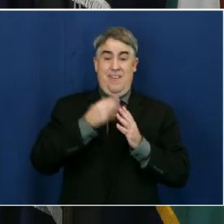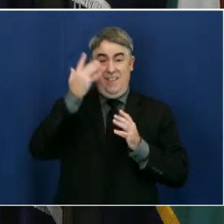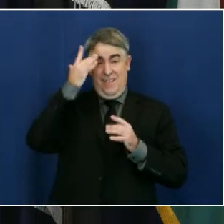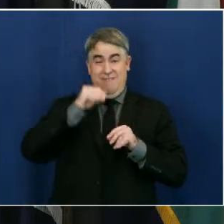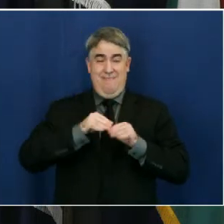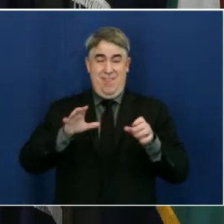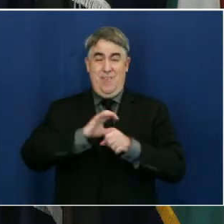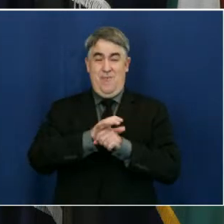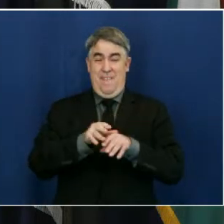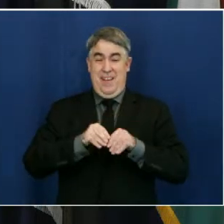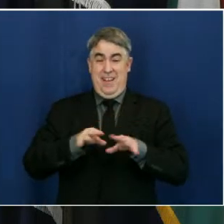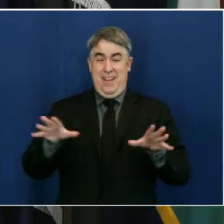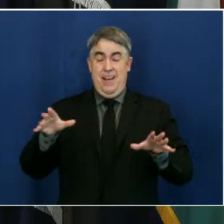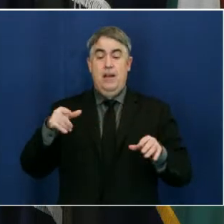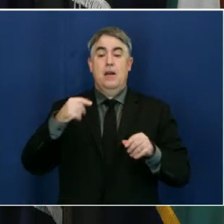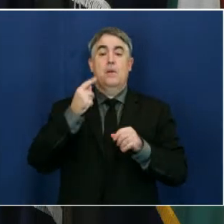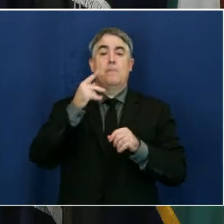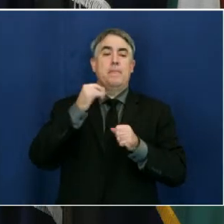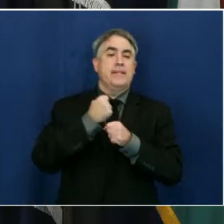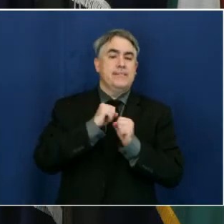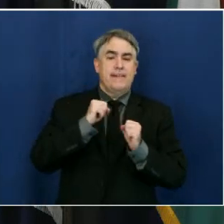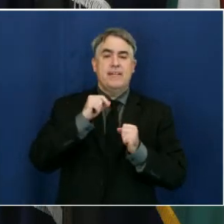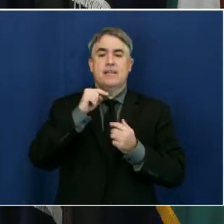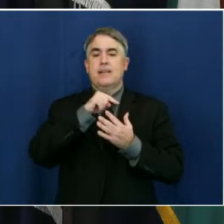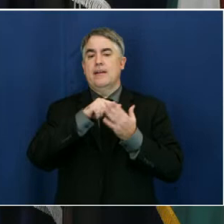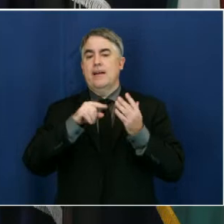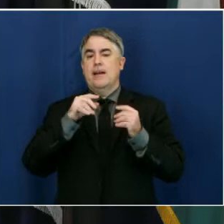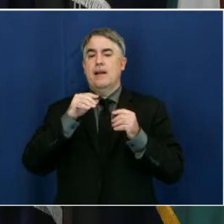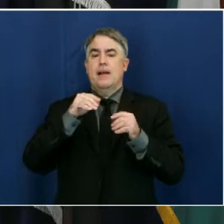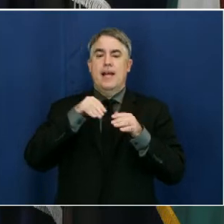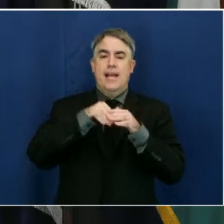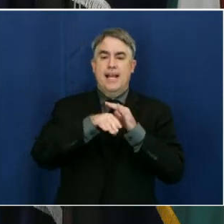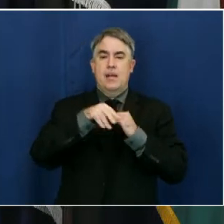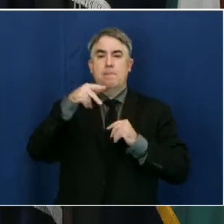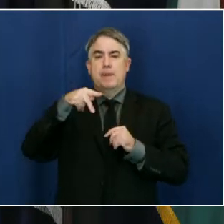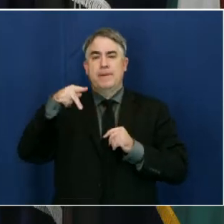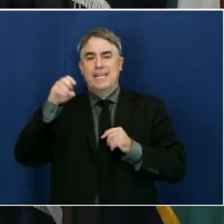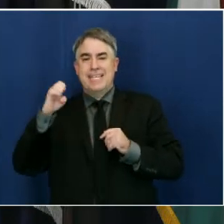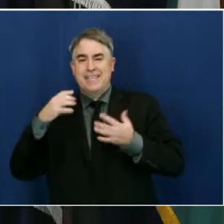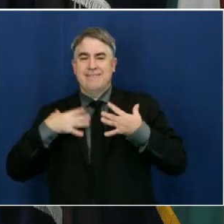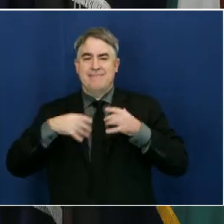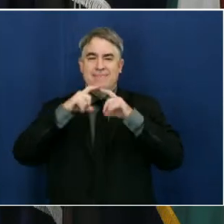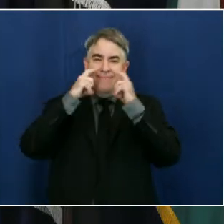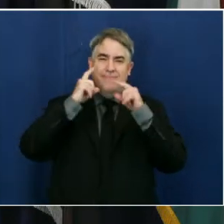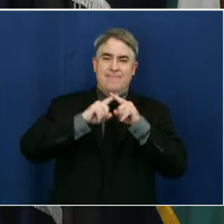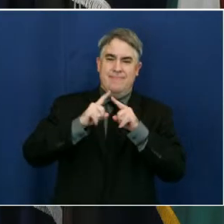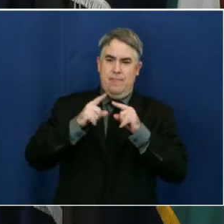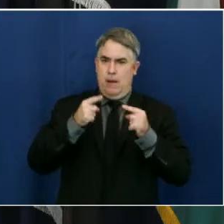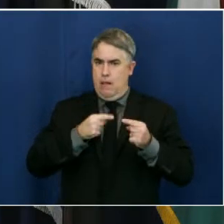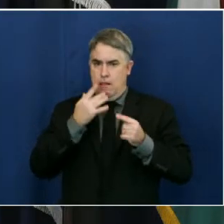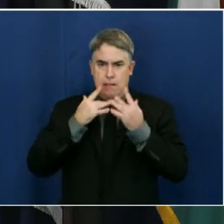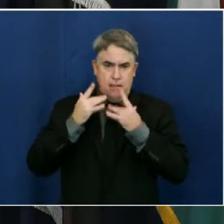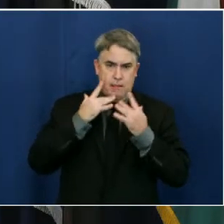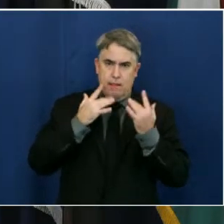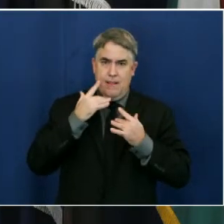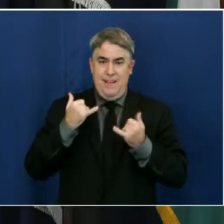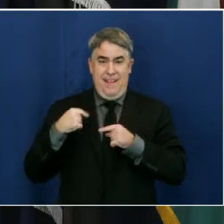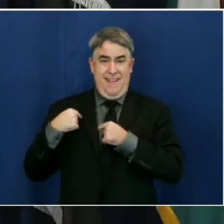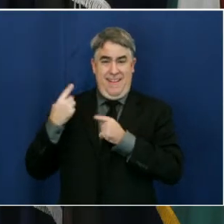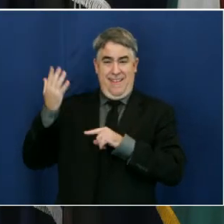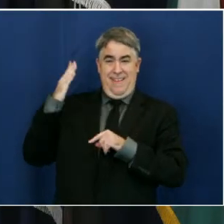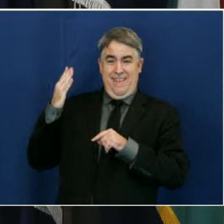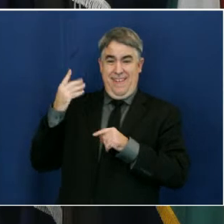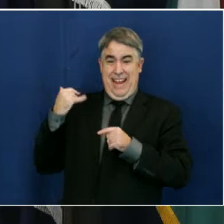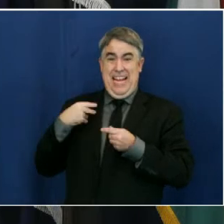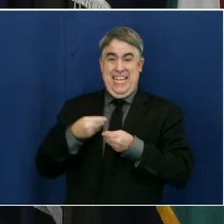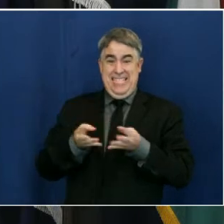and first responders' access to PPE, and so the address was shared in general so that if a 911 call was